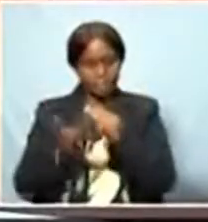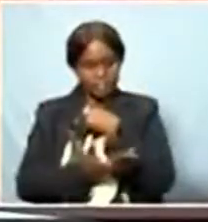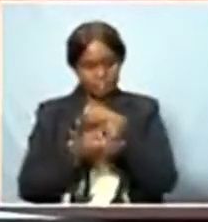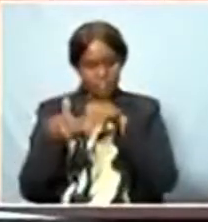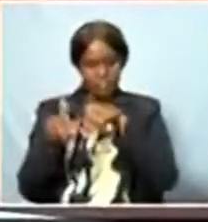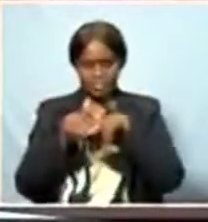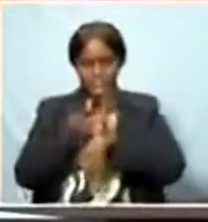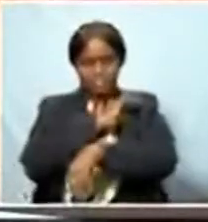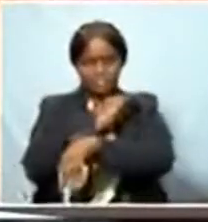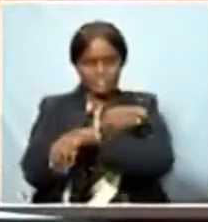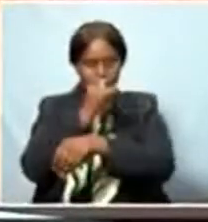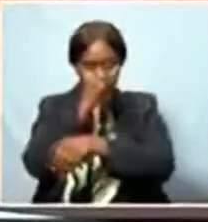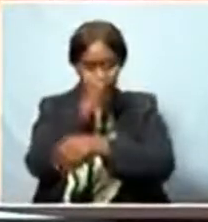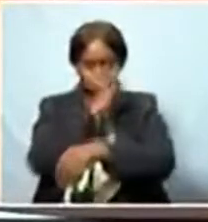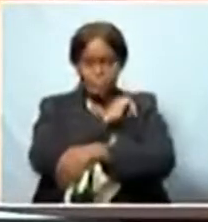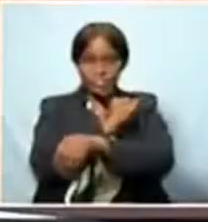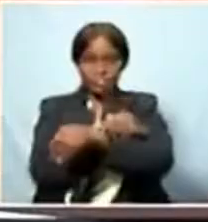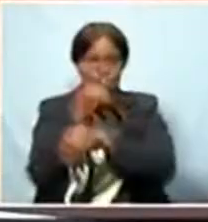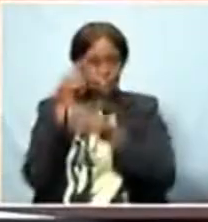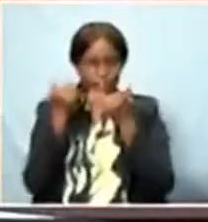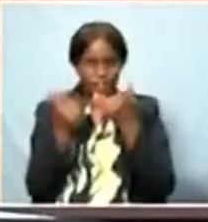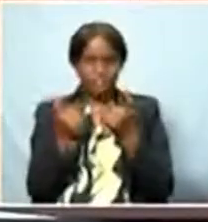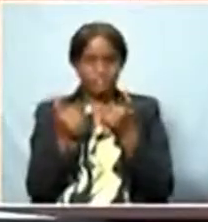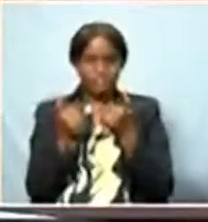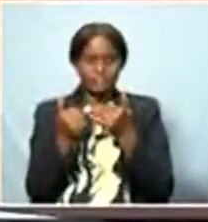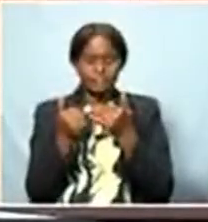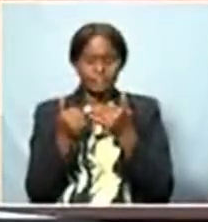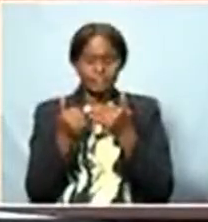the immunity for now. And